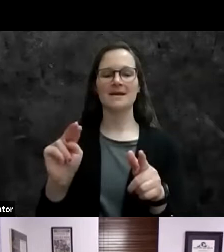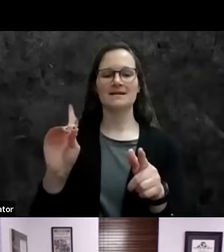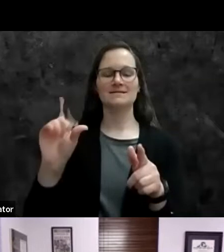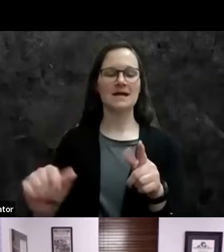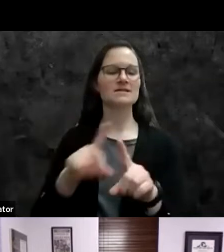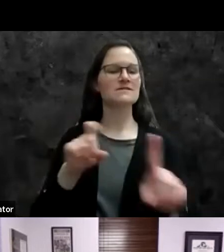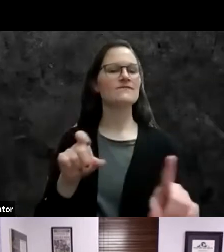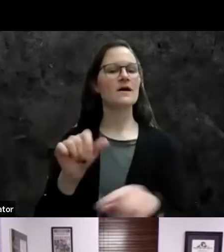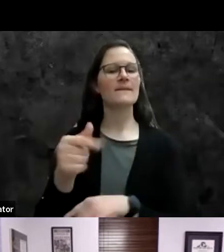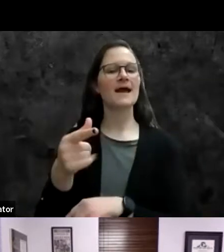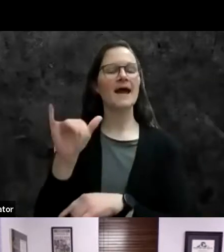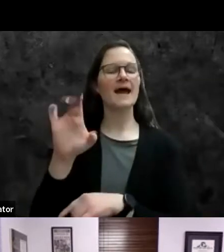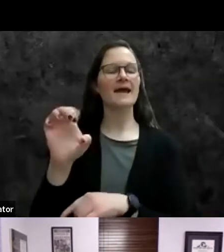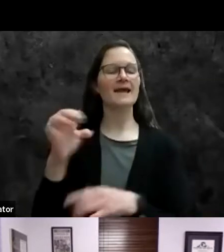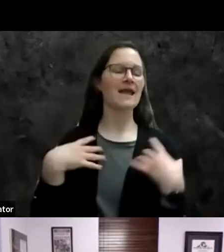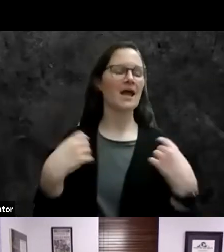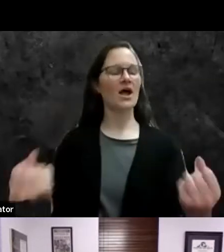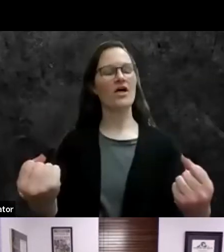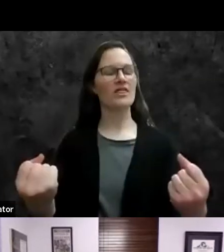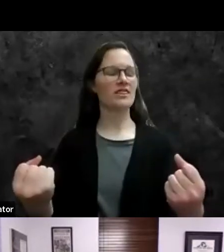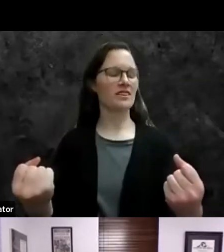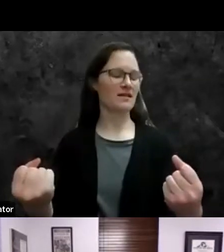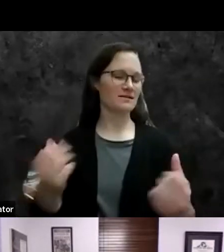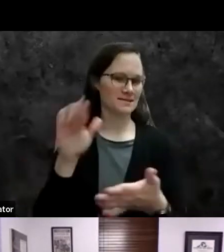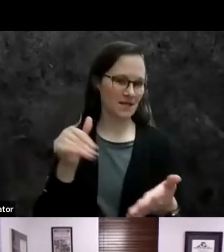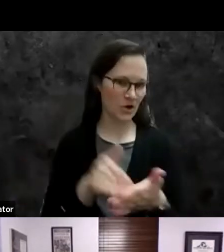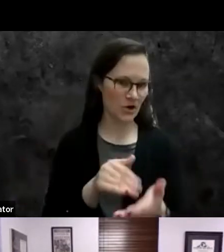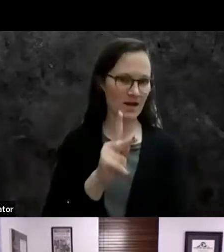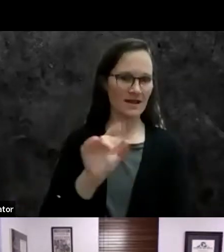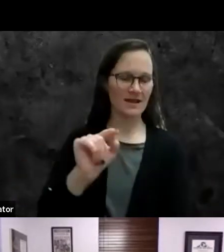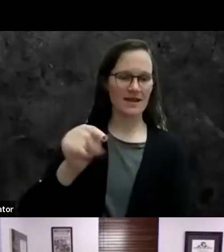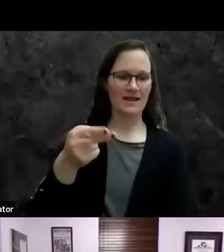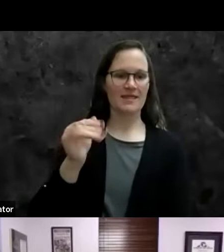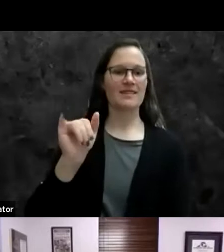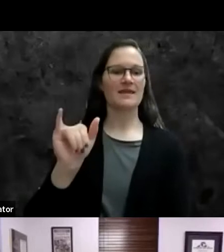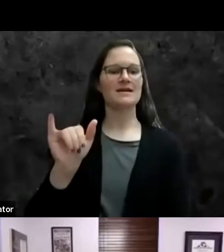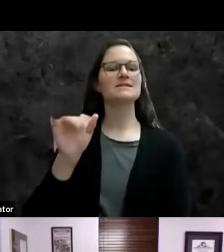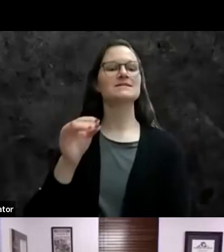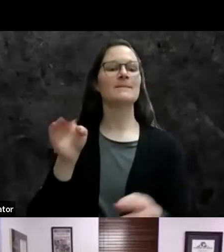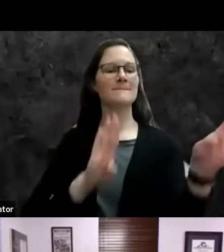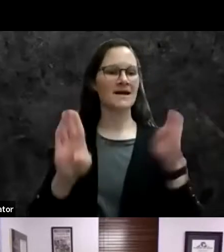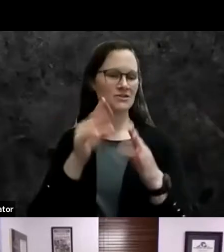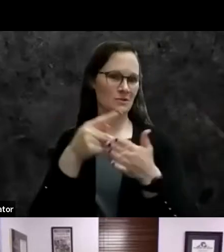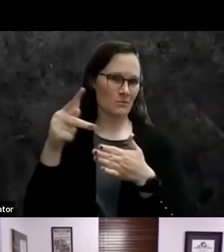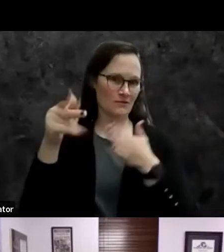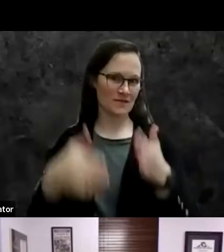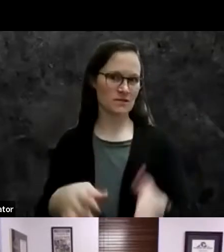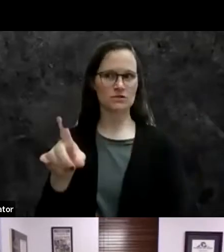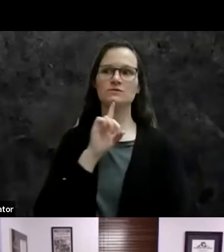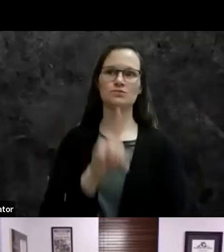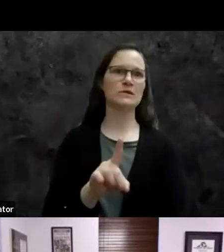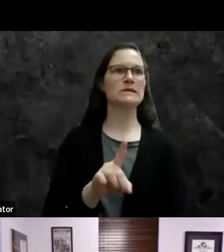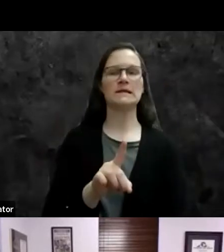our expert. She's our professor, virologist, and all things research, and helps us tremendously answer all